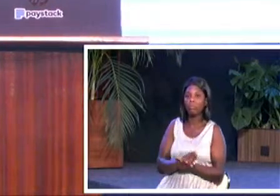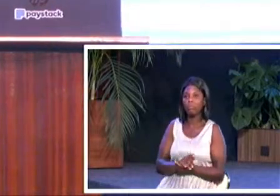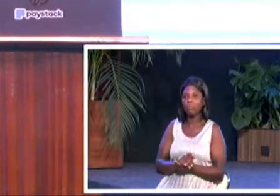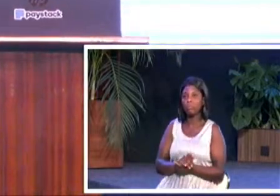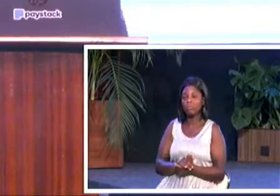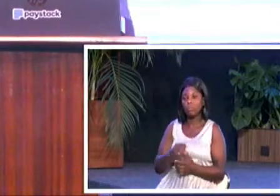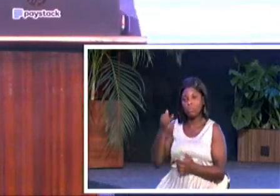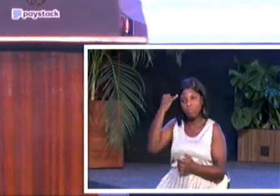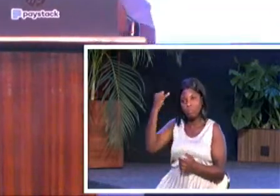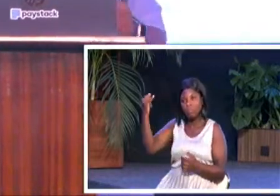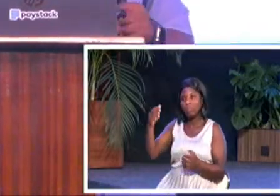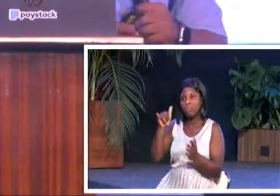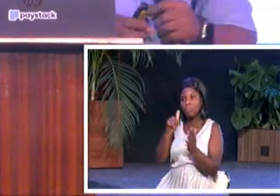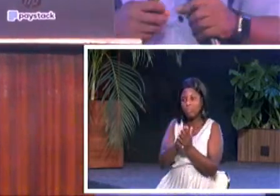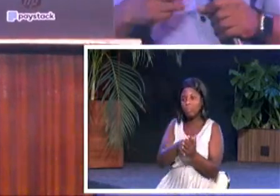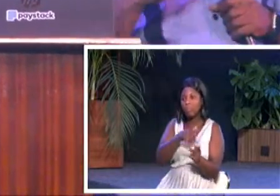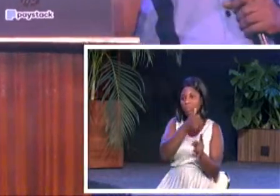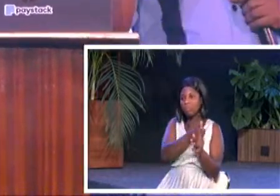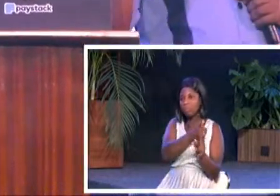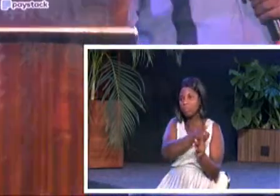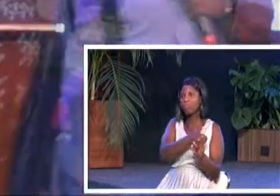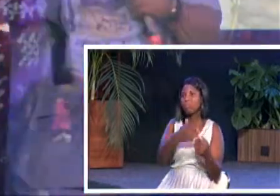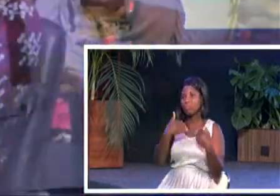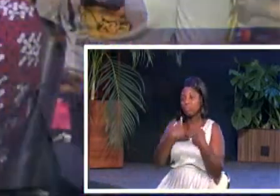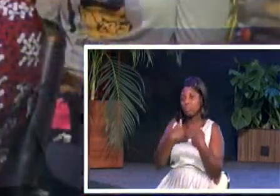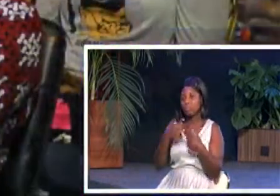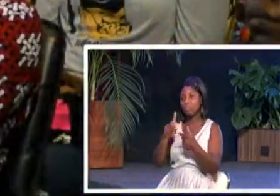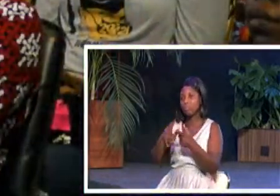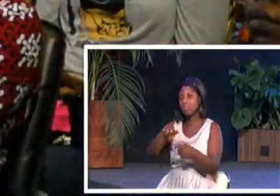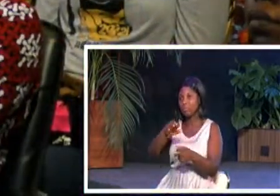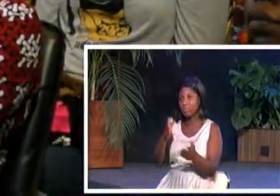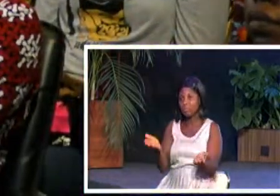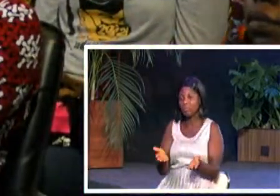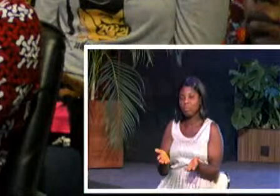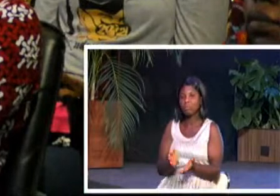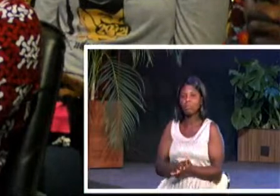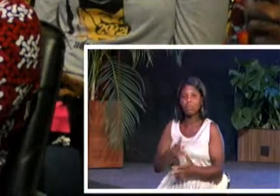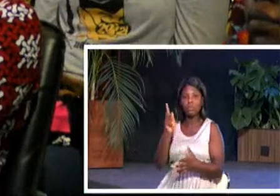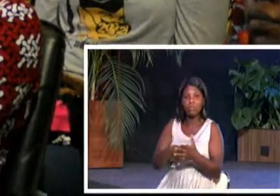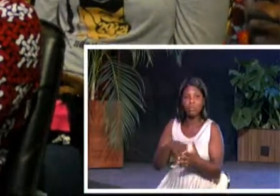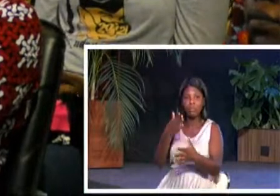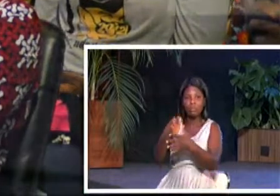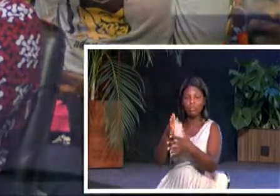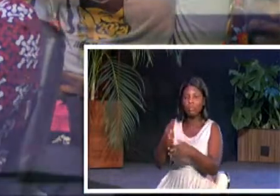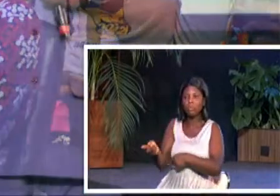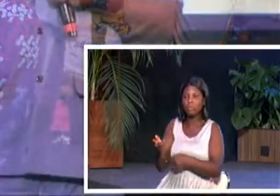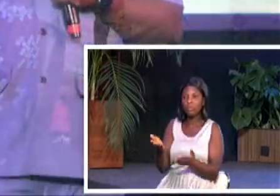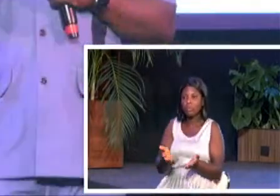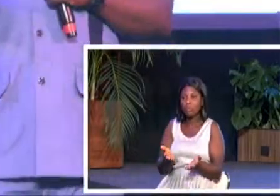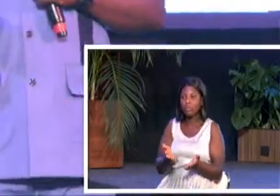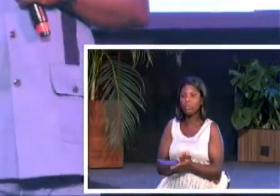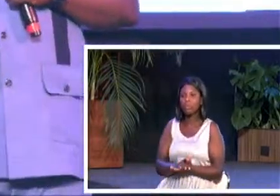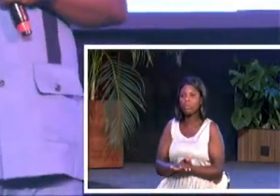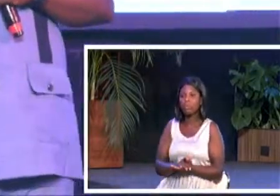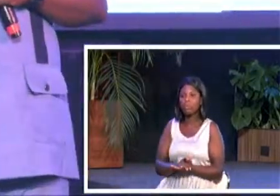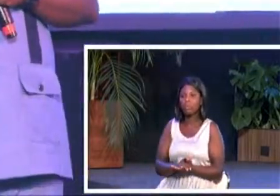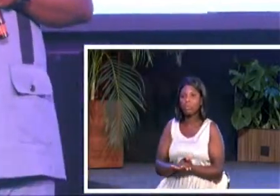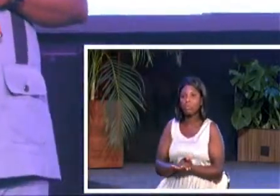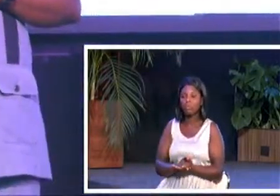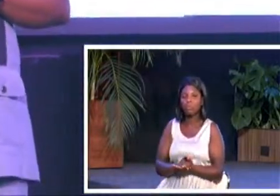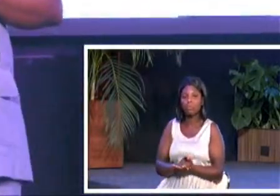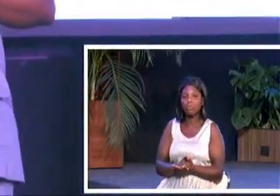have. So what I'm going to share here is a list of jobs and